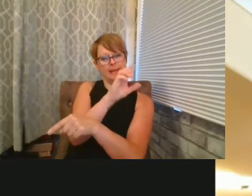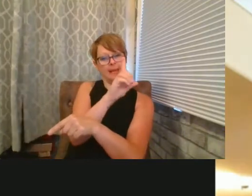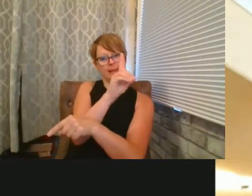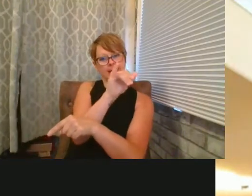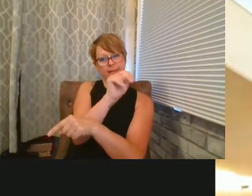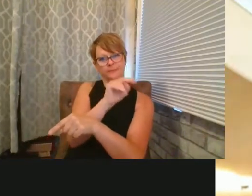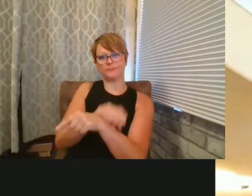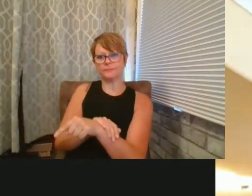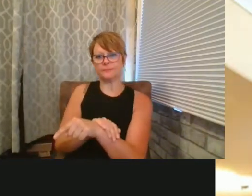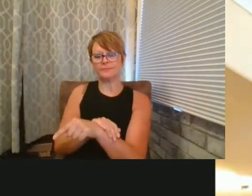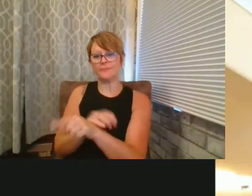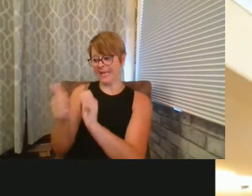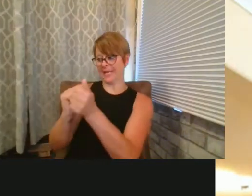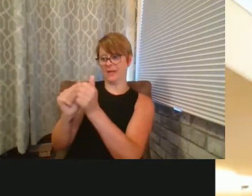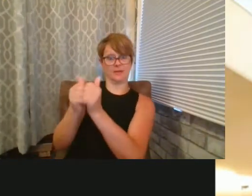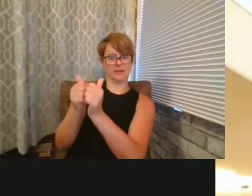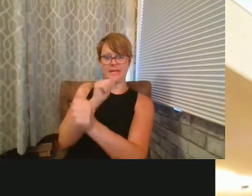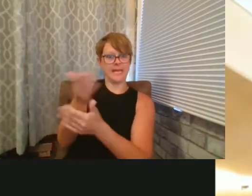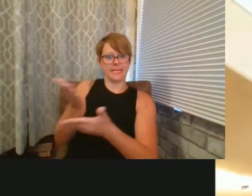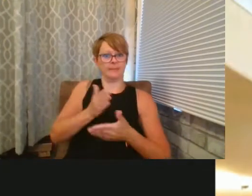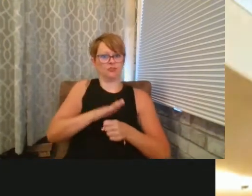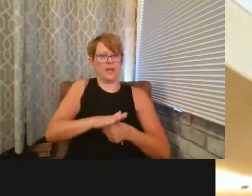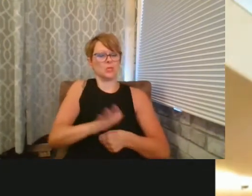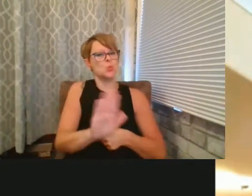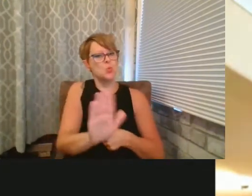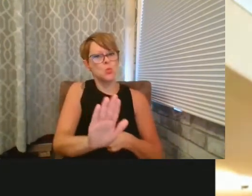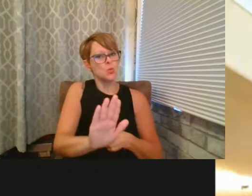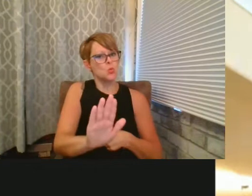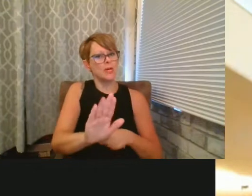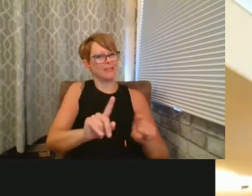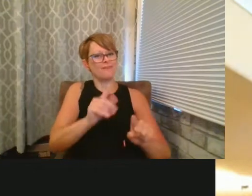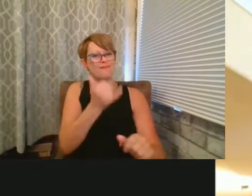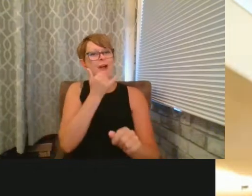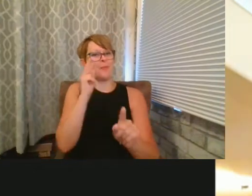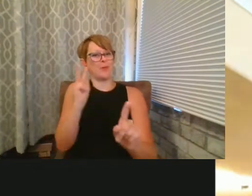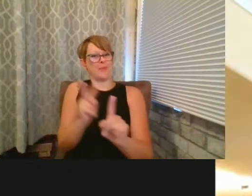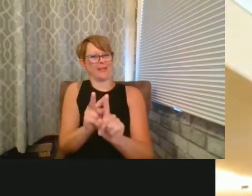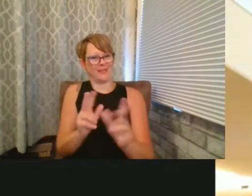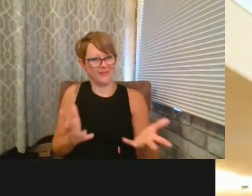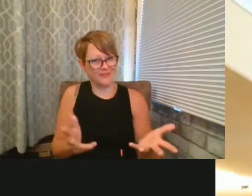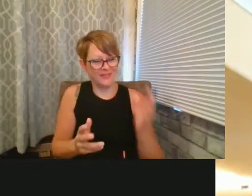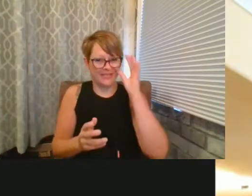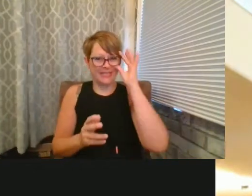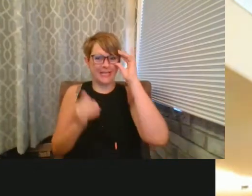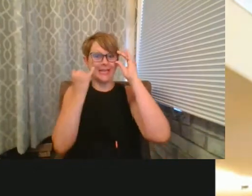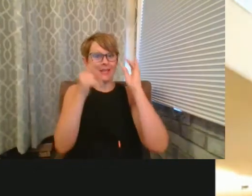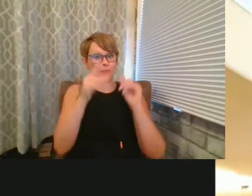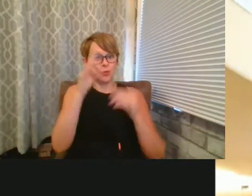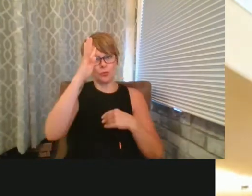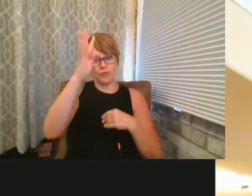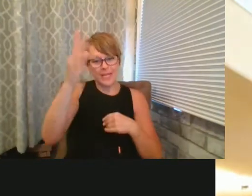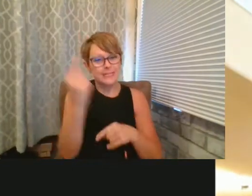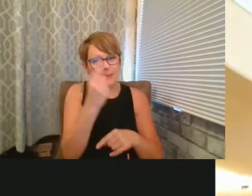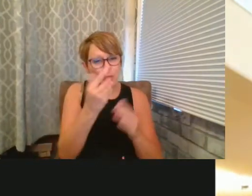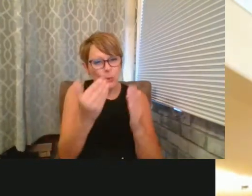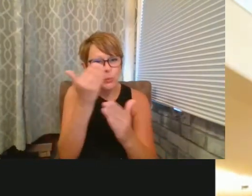to give you stress, and you should not look at it. We're going back to the previous point. If you're creating something new, you're